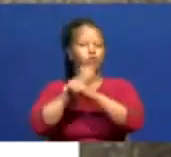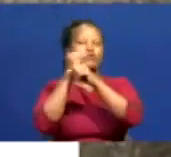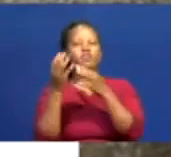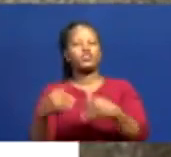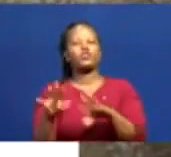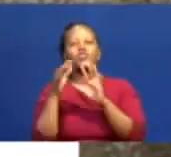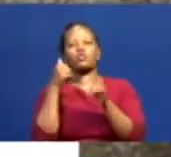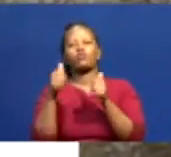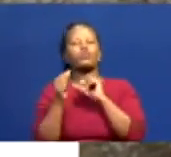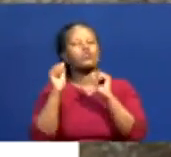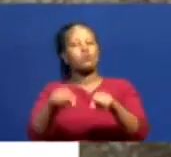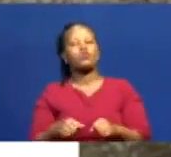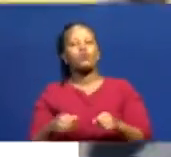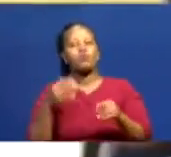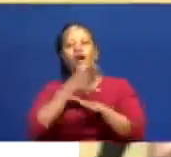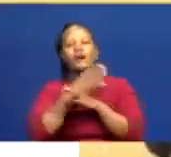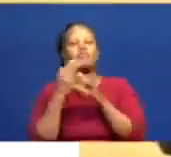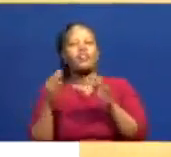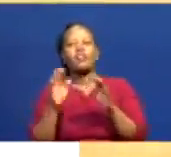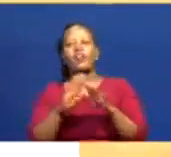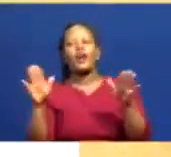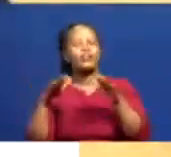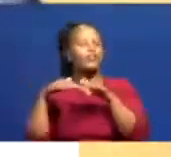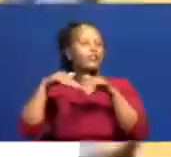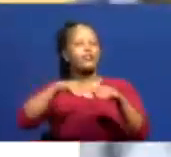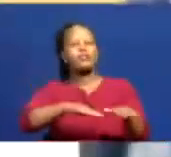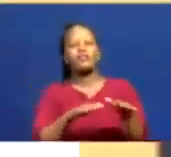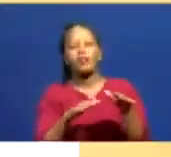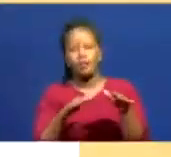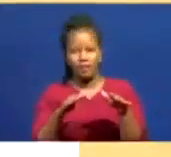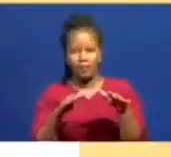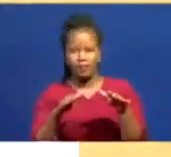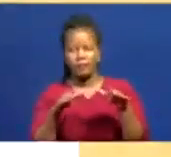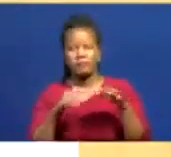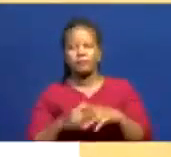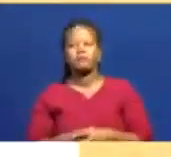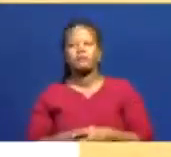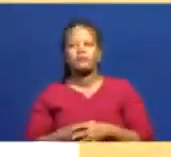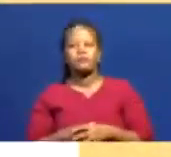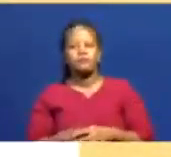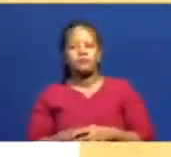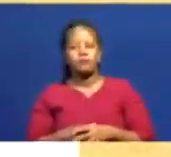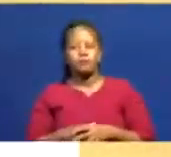that can be caused by landslides. Paulina Smil, for Lunchtime News.